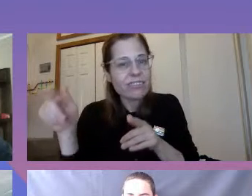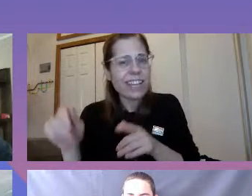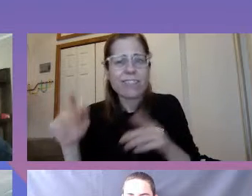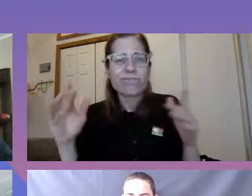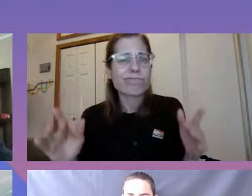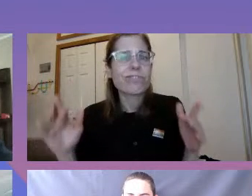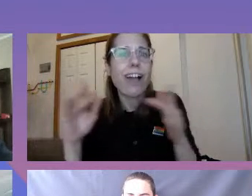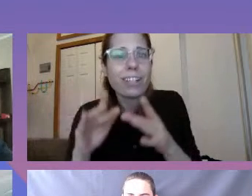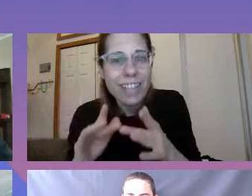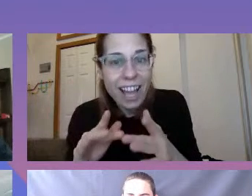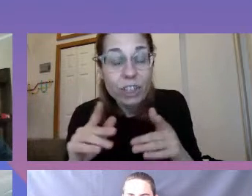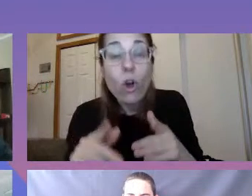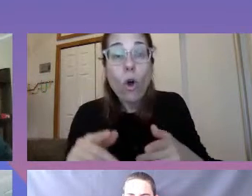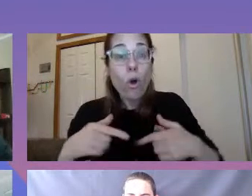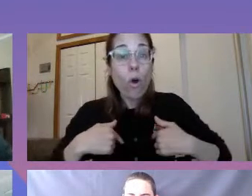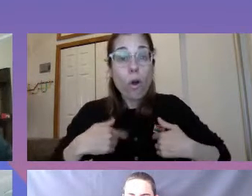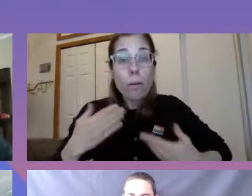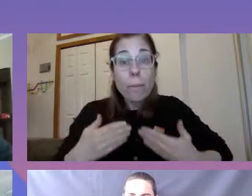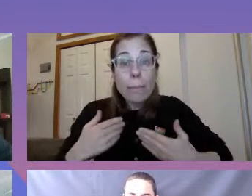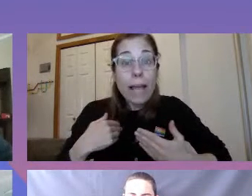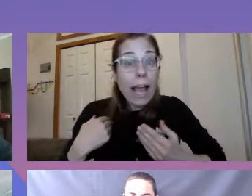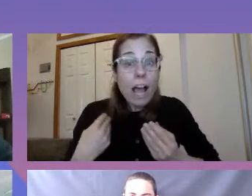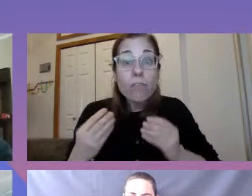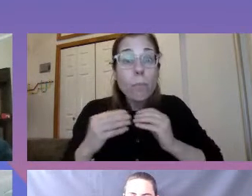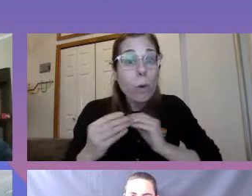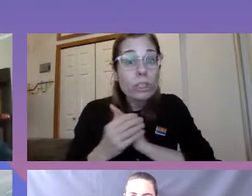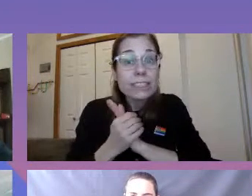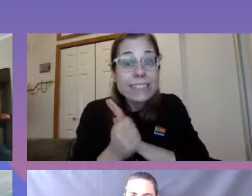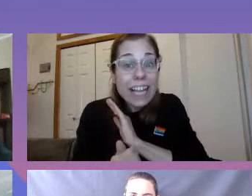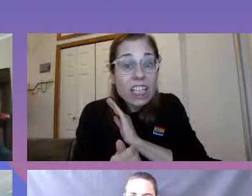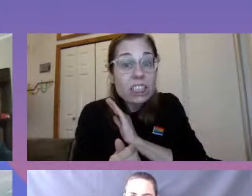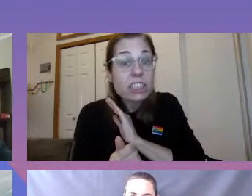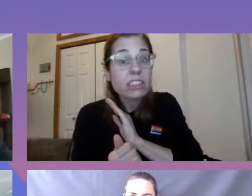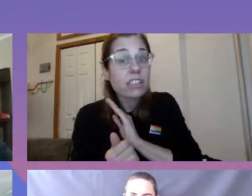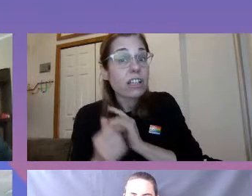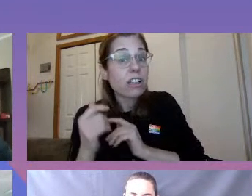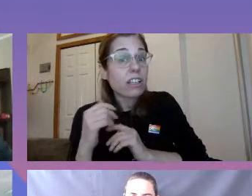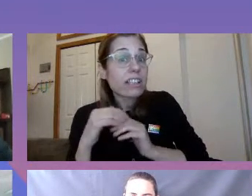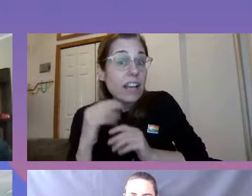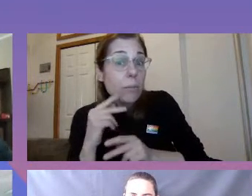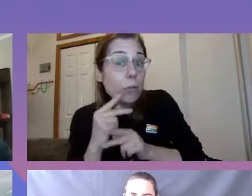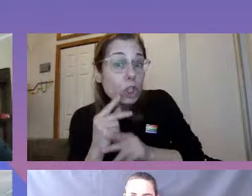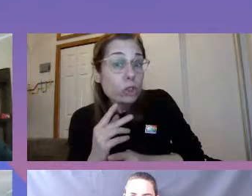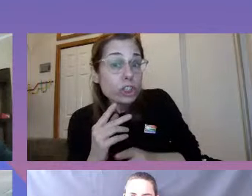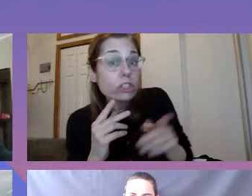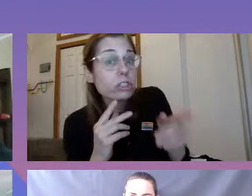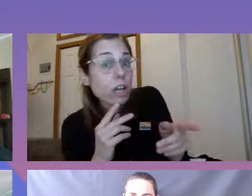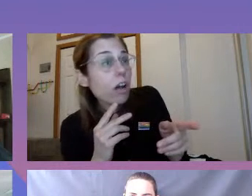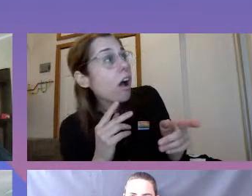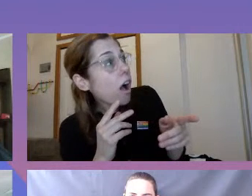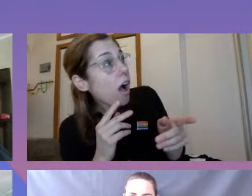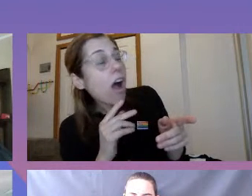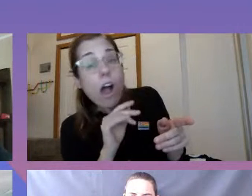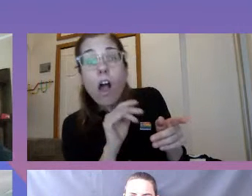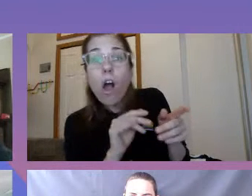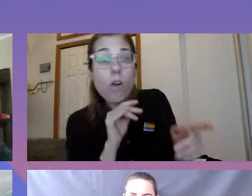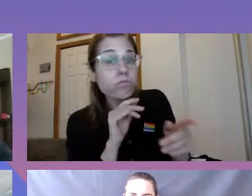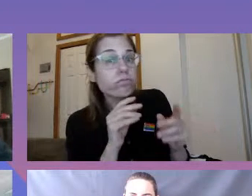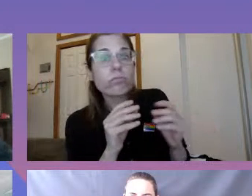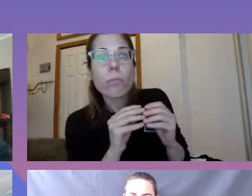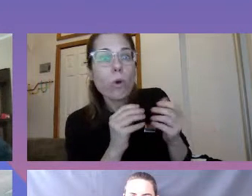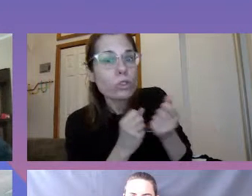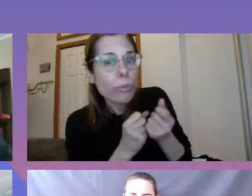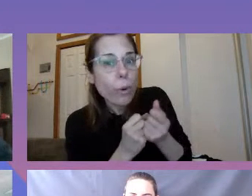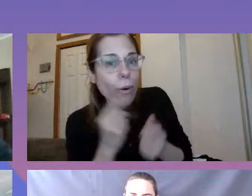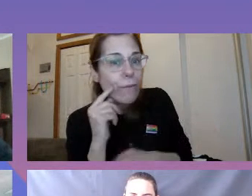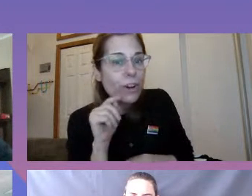you as a producer. And so how can I be in deeper relationship with you? I have a very strong bias that I'm not afraid to admit publicly, which is I care